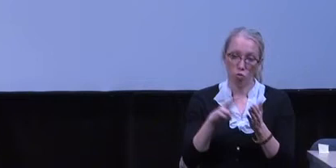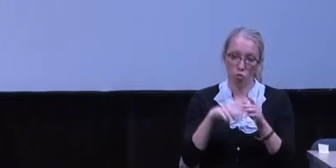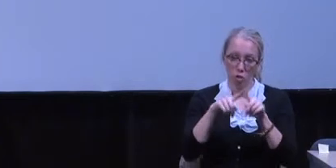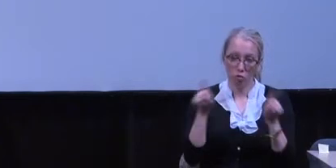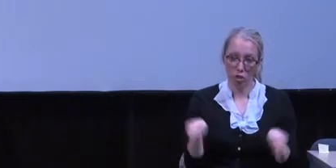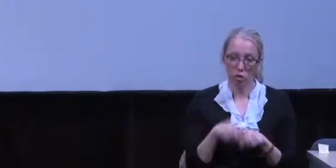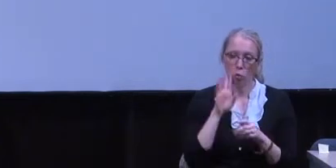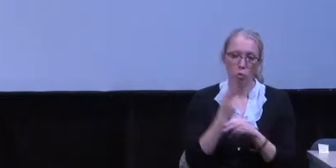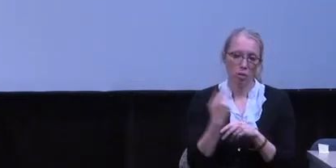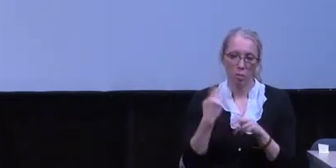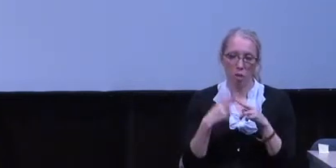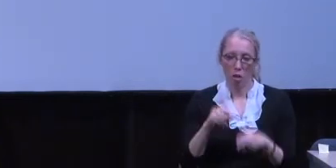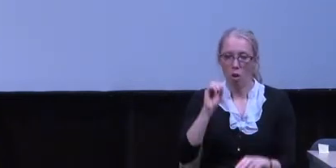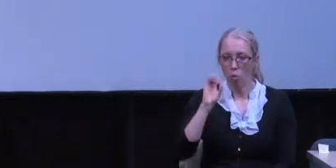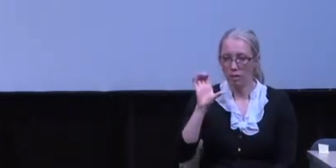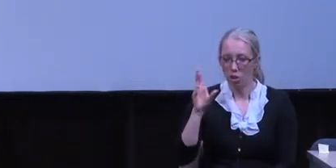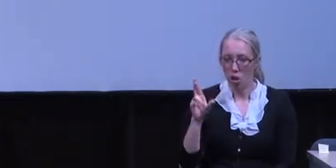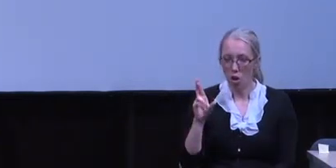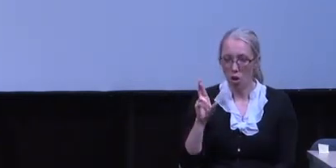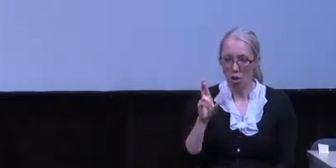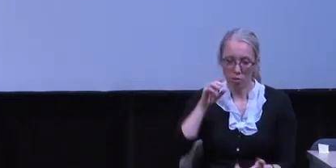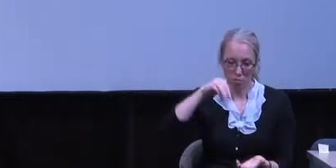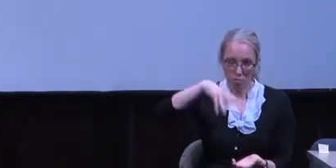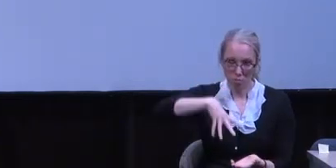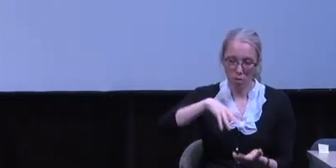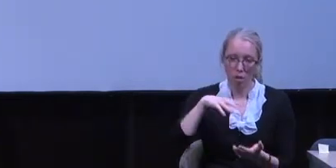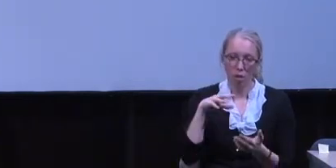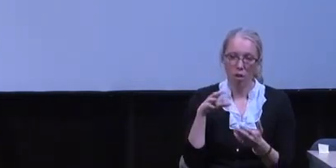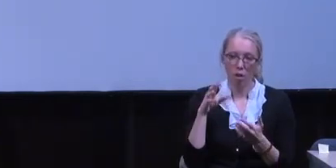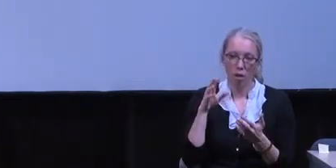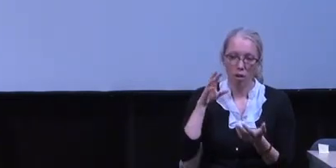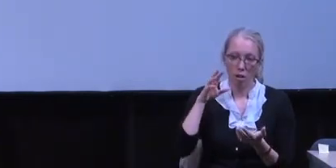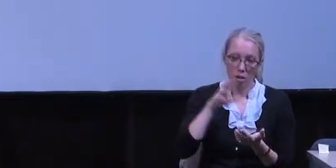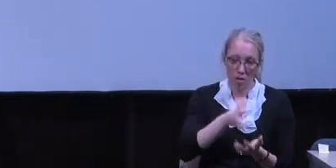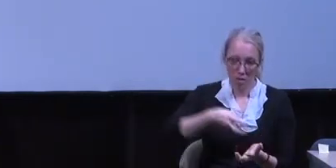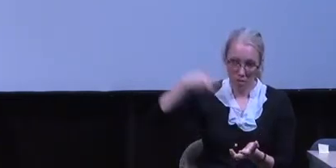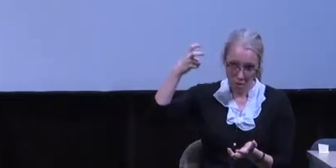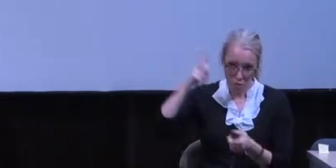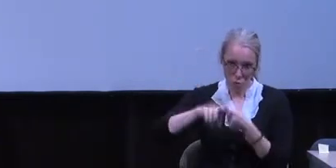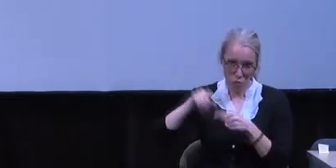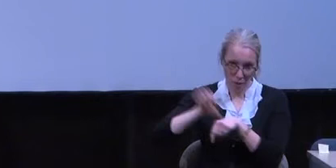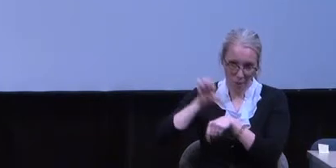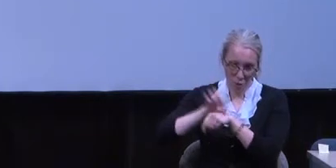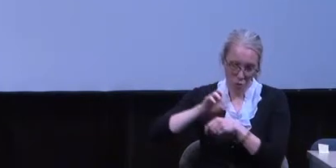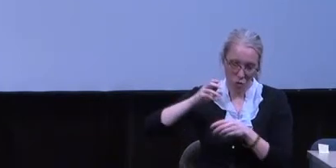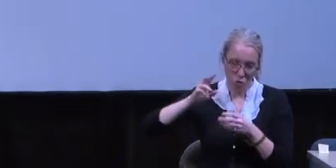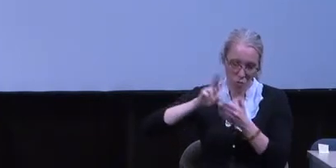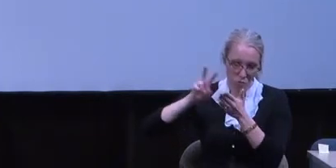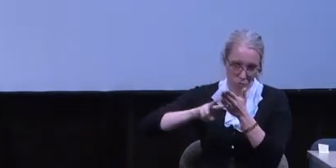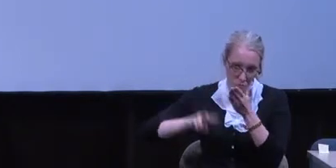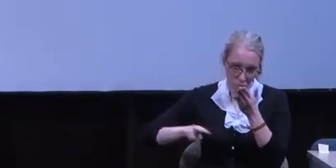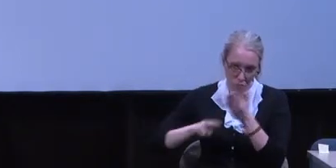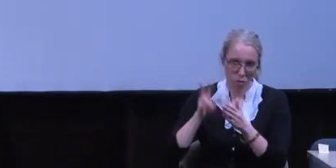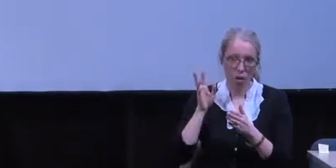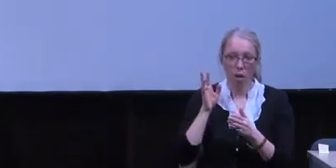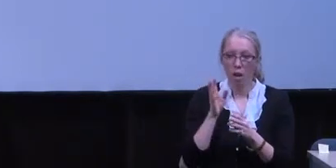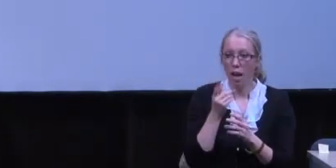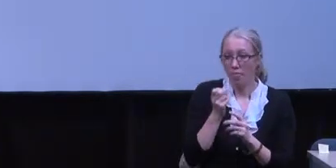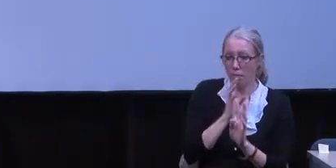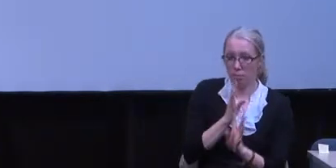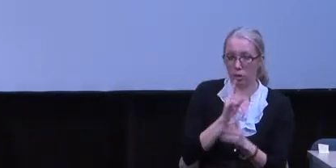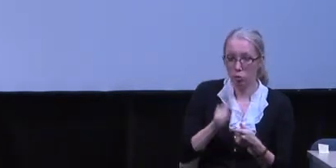called OCR, which is optical character recognition, so it takes it from an image into that text. It will garble all of